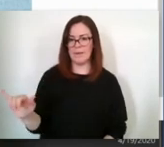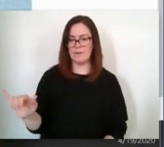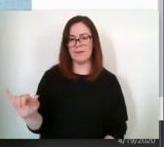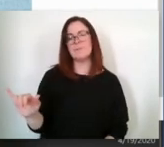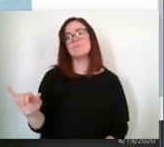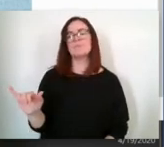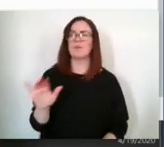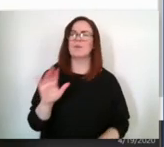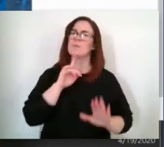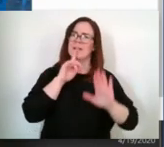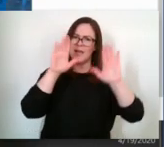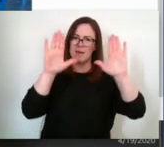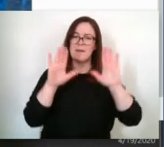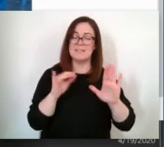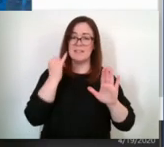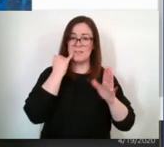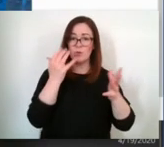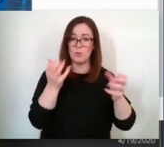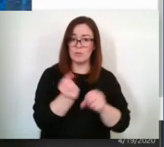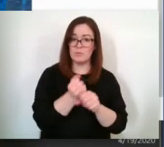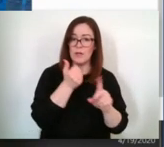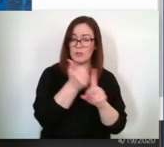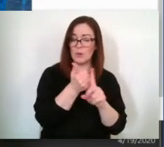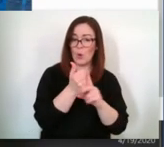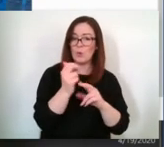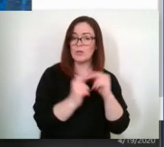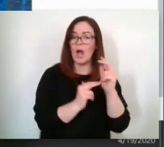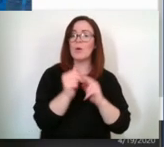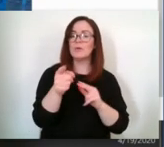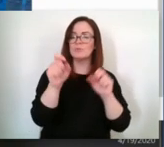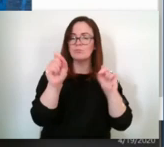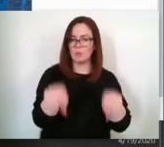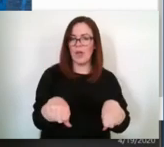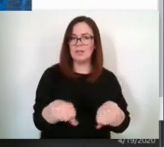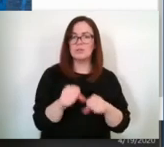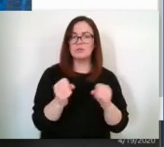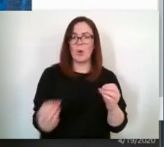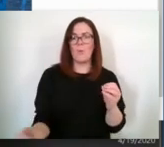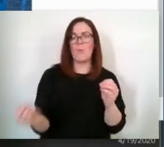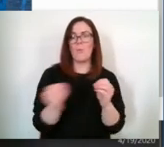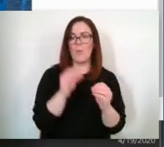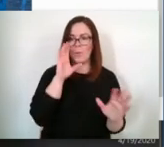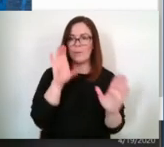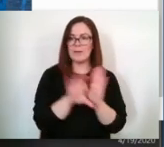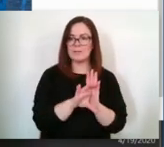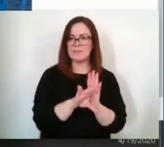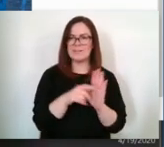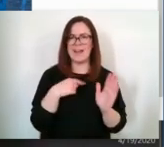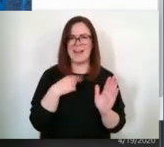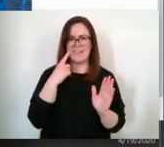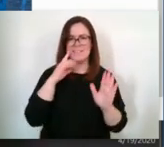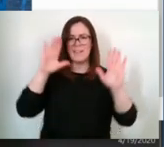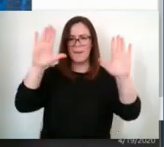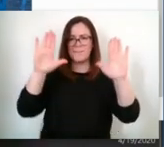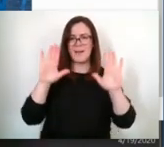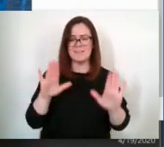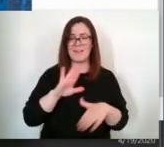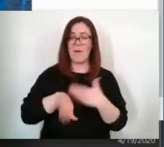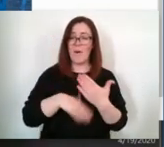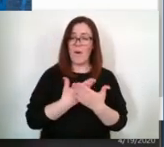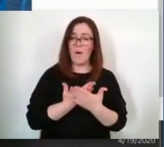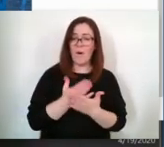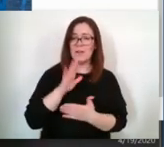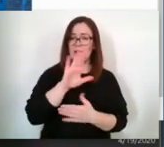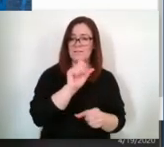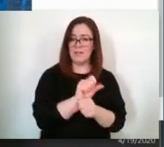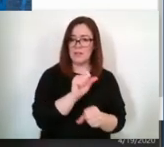own tower, you can create your own tower. So here are some more pictures, which I just find amazing. This is all of his work that he did by hand.